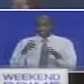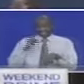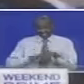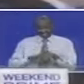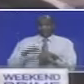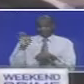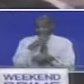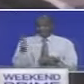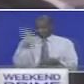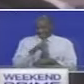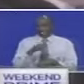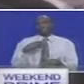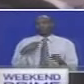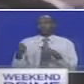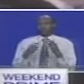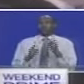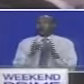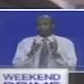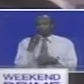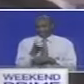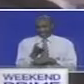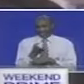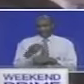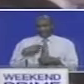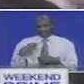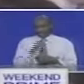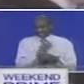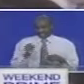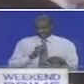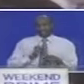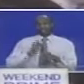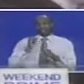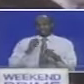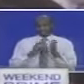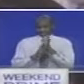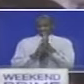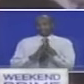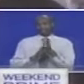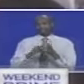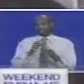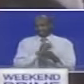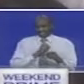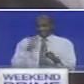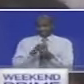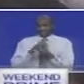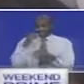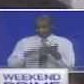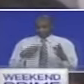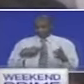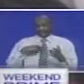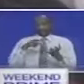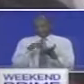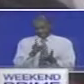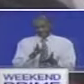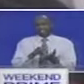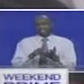next month. Through Senate Majority Leader Kithure Kindiki, the upper house is set to pass legislation to